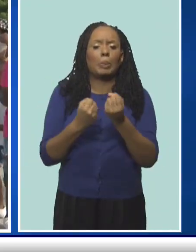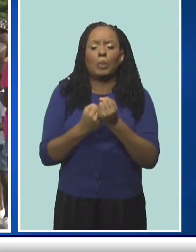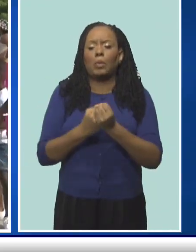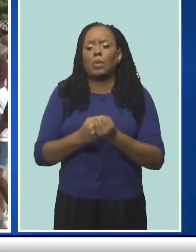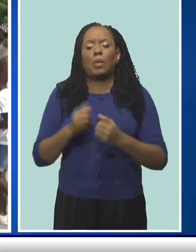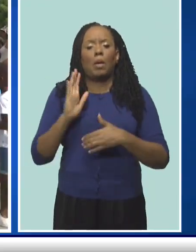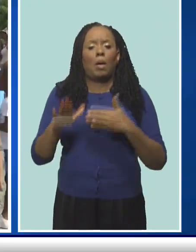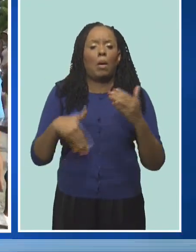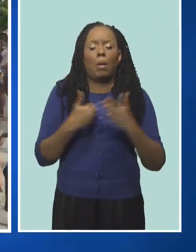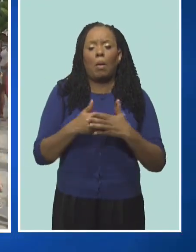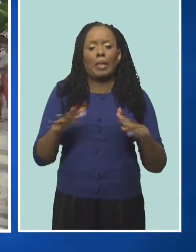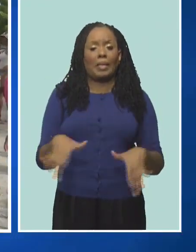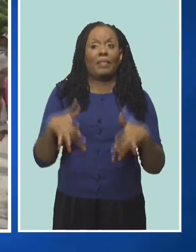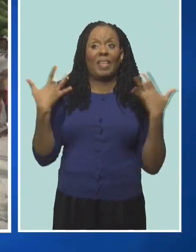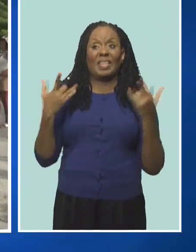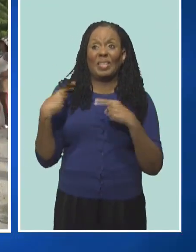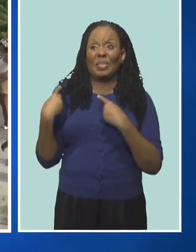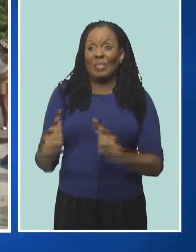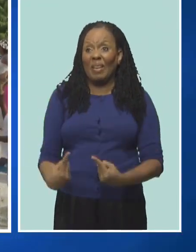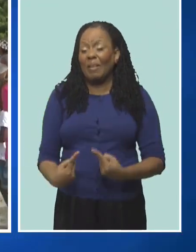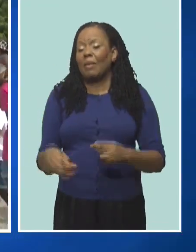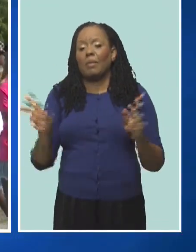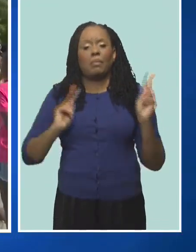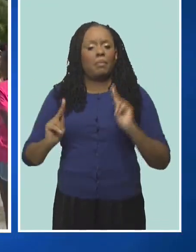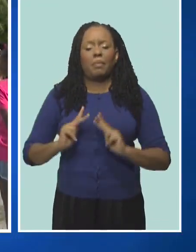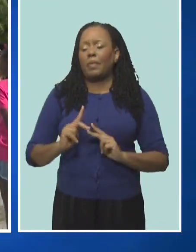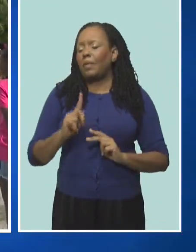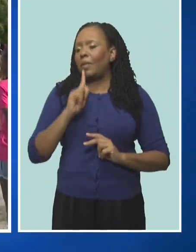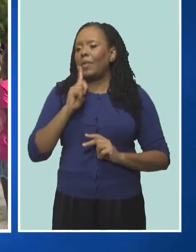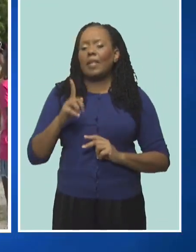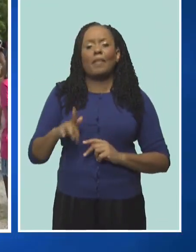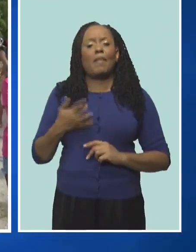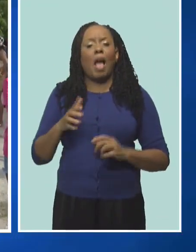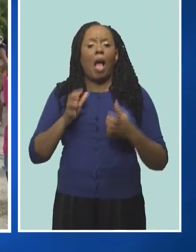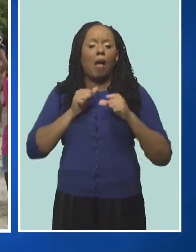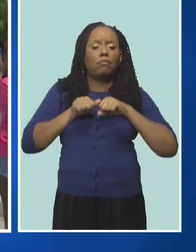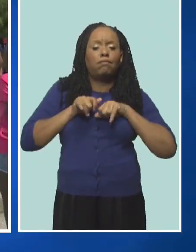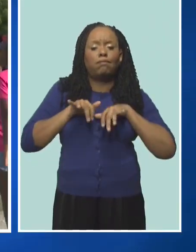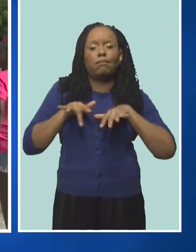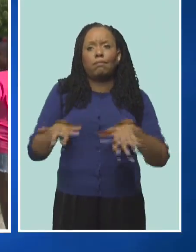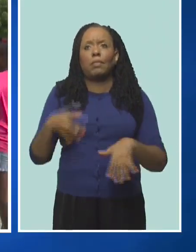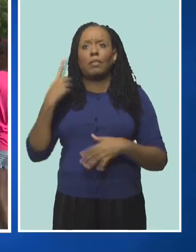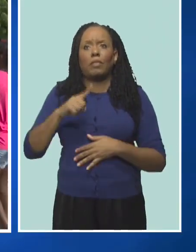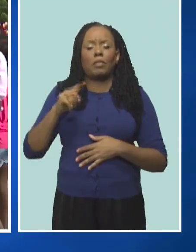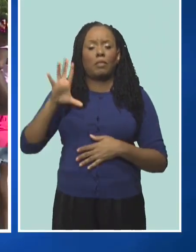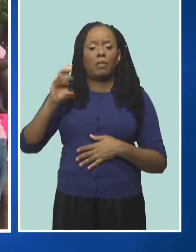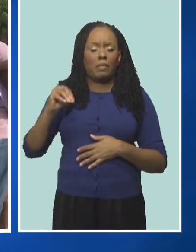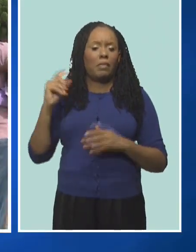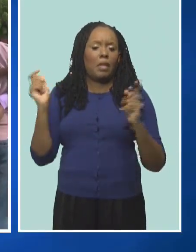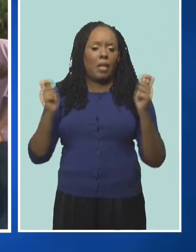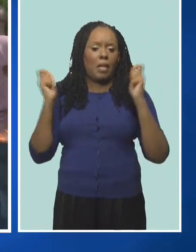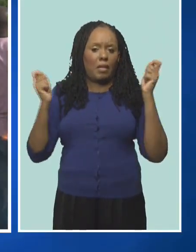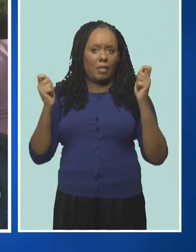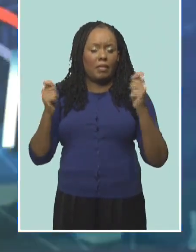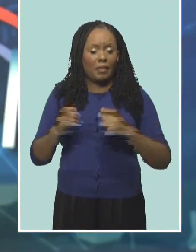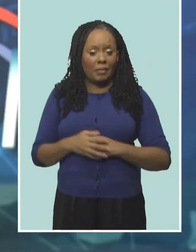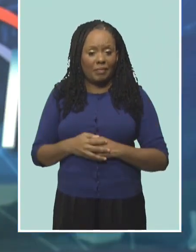events so far, and people are saying that they really are getting the vibe of the 50th anniversary celebration of Crop